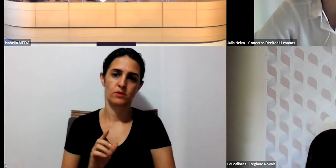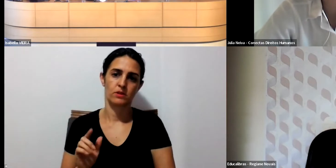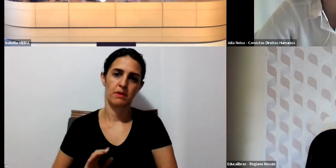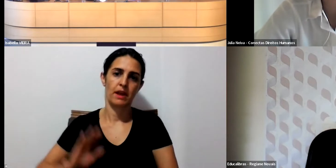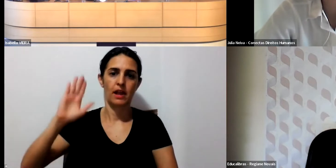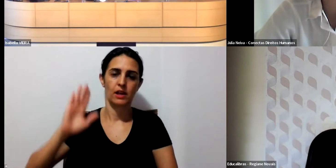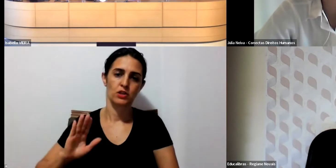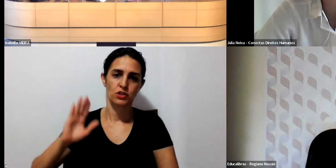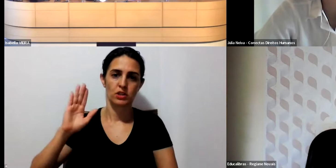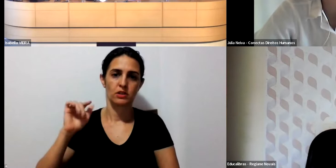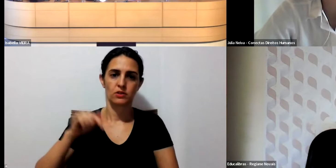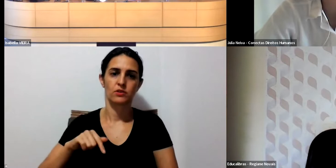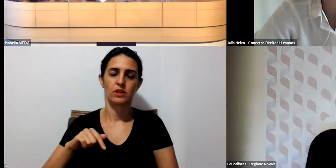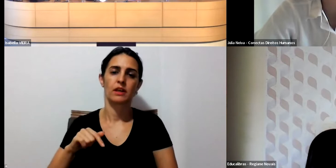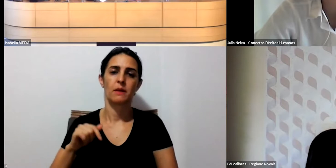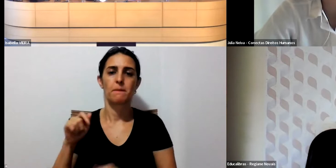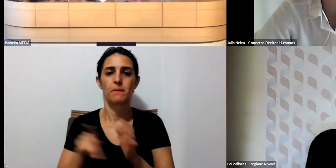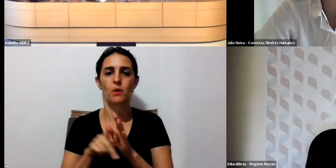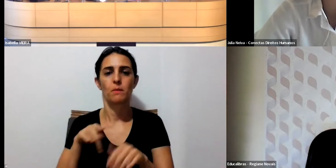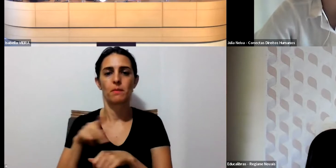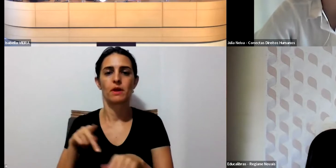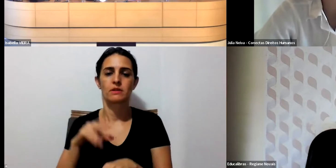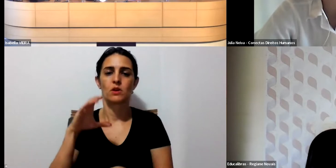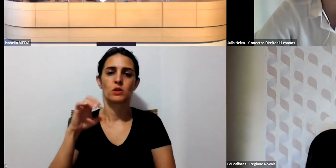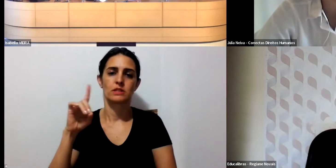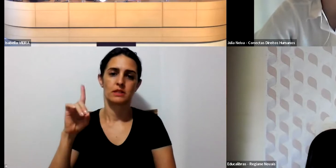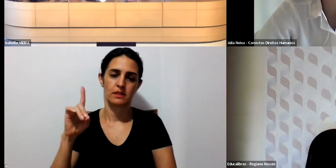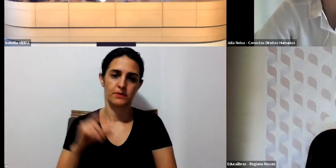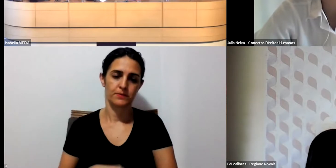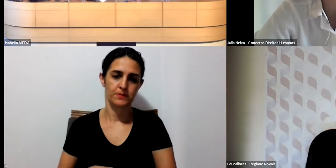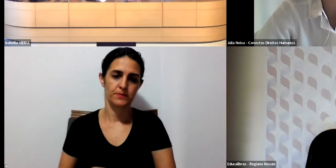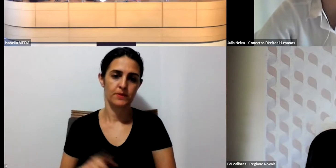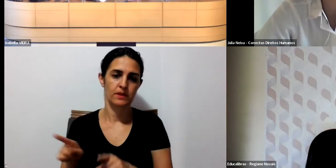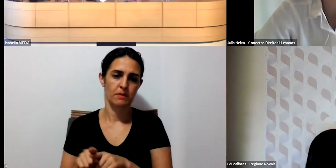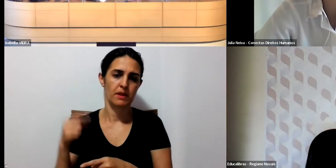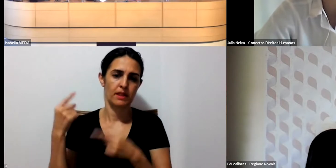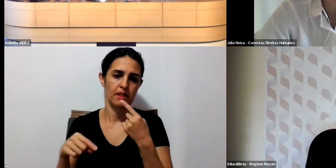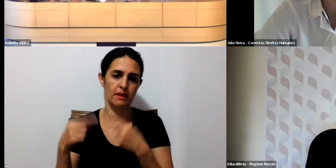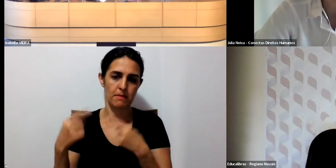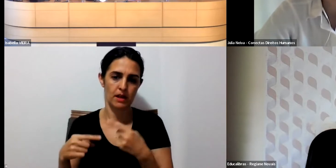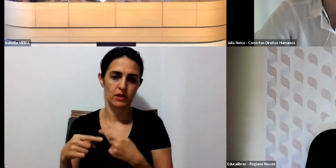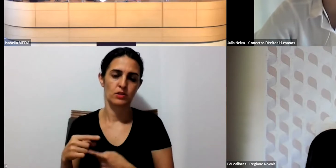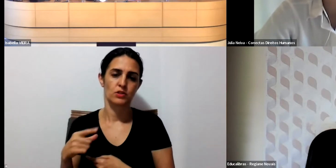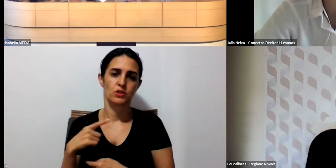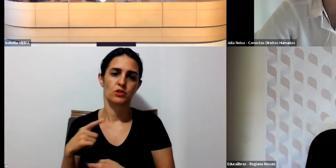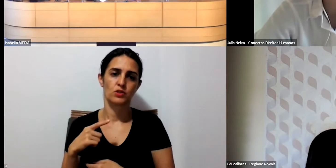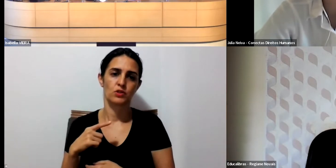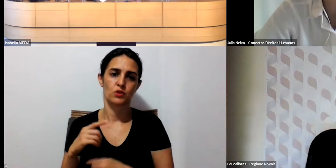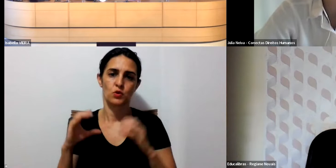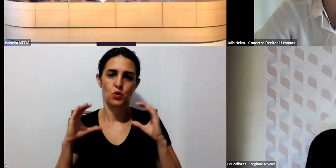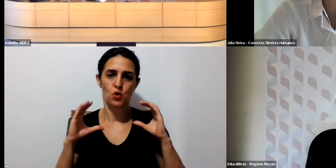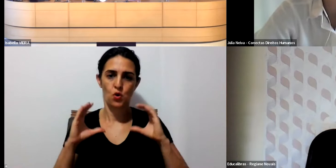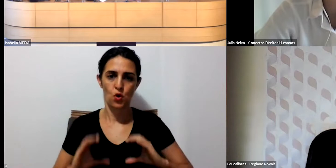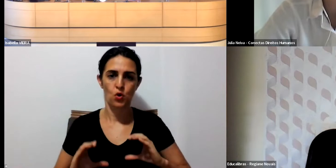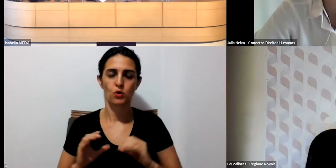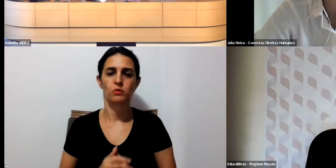also society at large and the private sector. So with that very brief introduction, probably just to follow